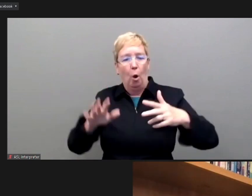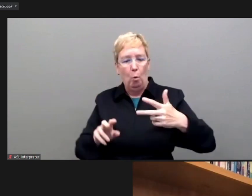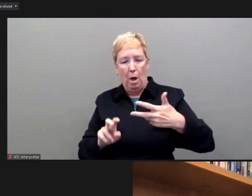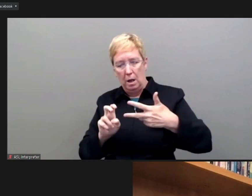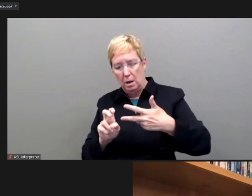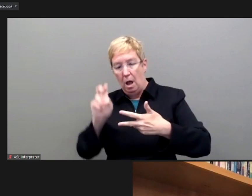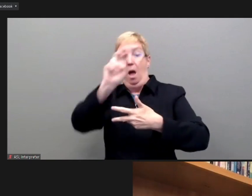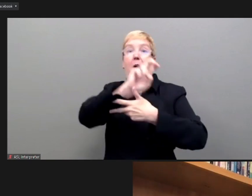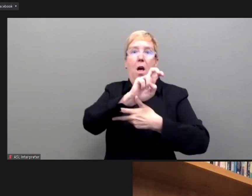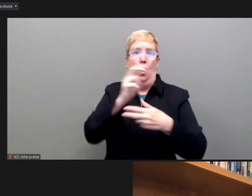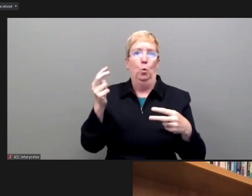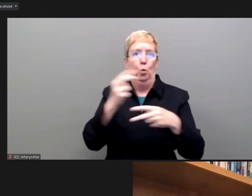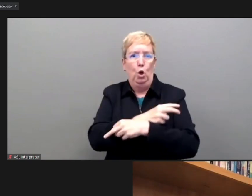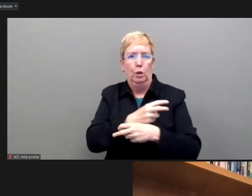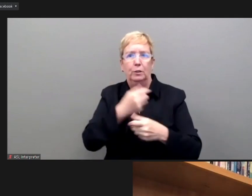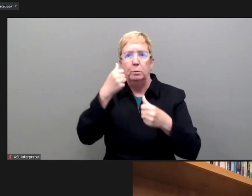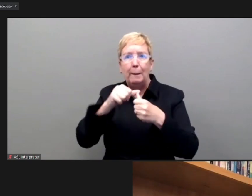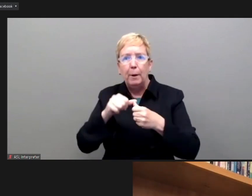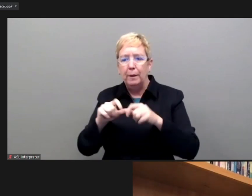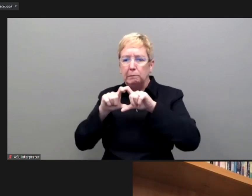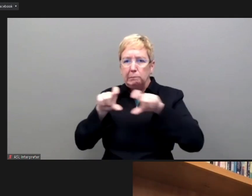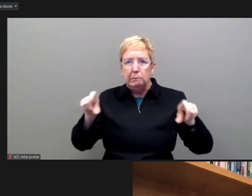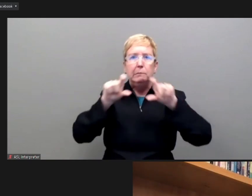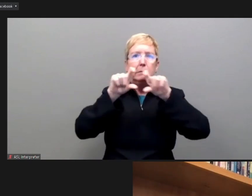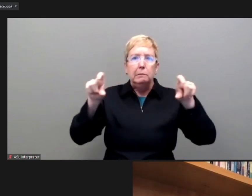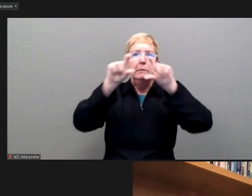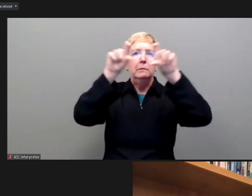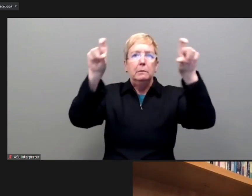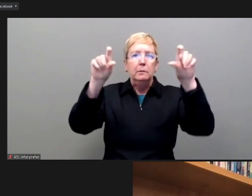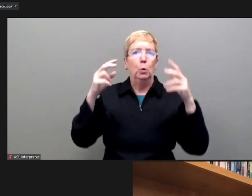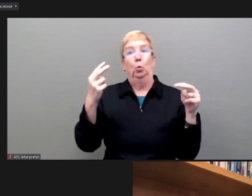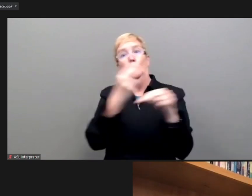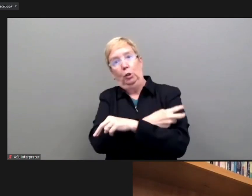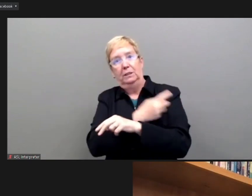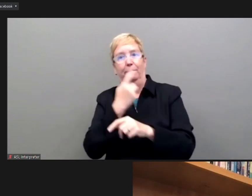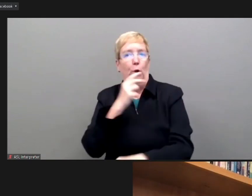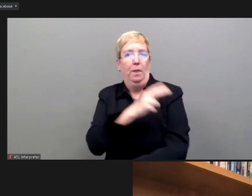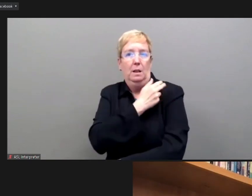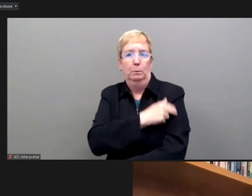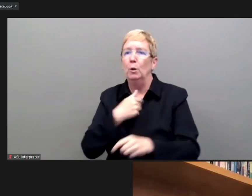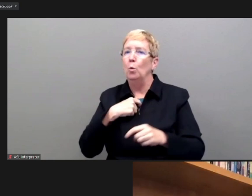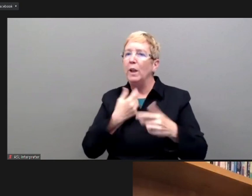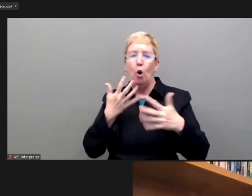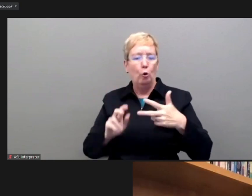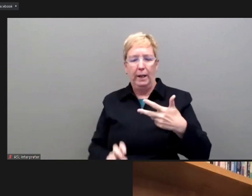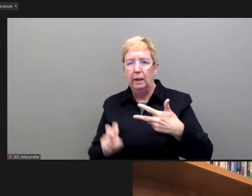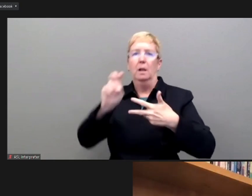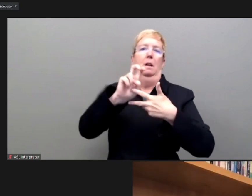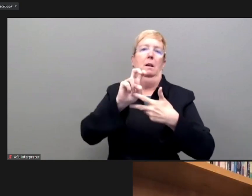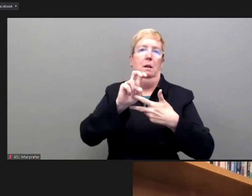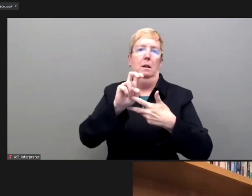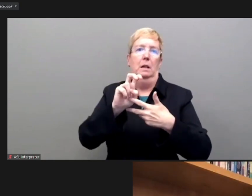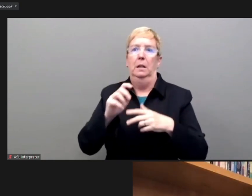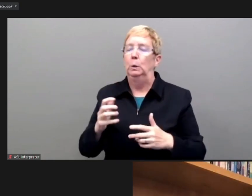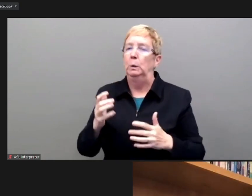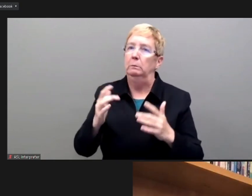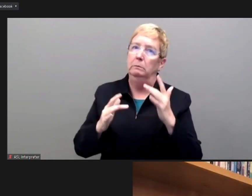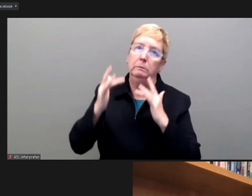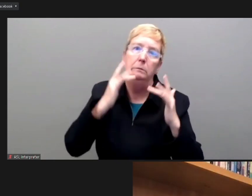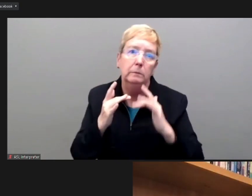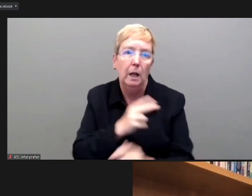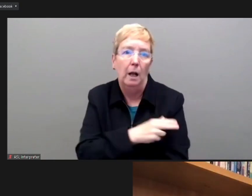to provide services. We're there. And we also know that we're going to continue to climb and that these issues are going to